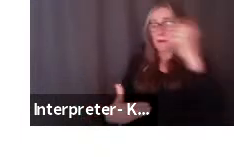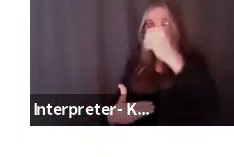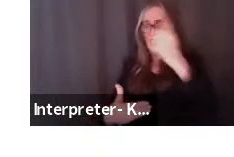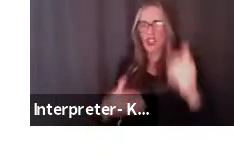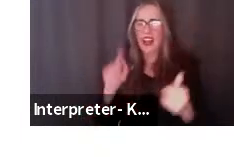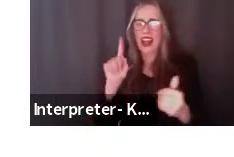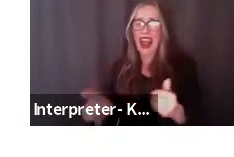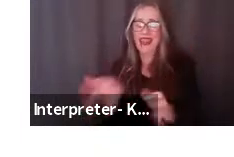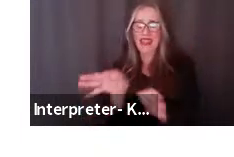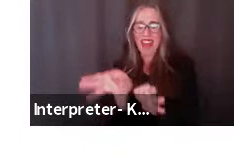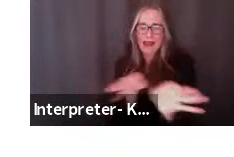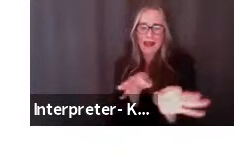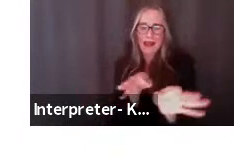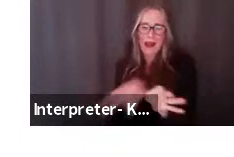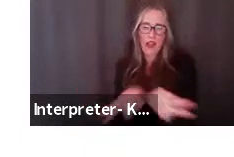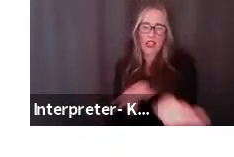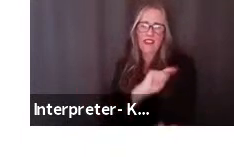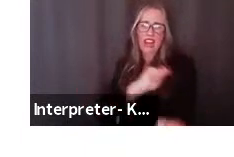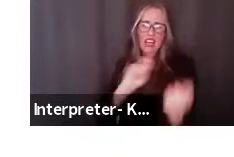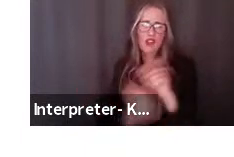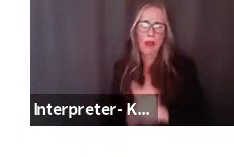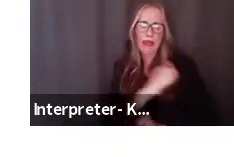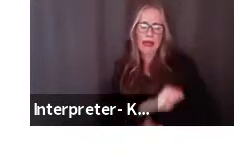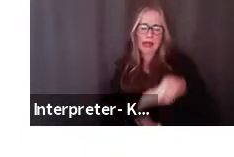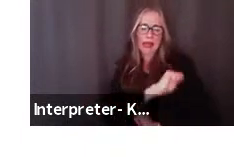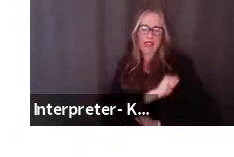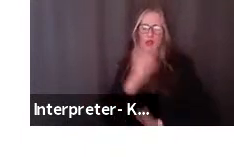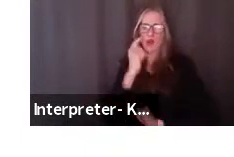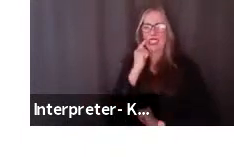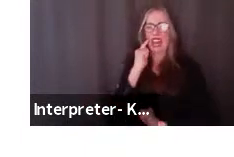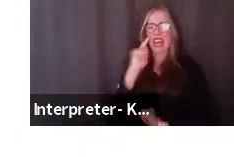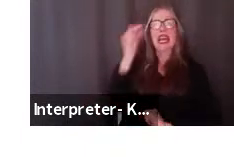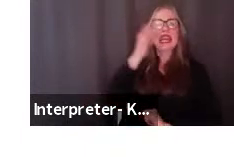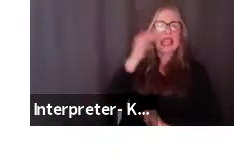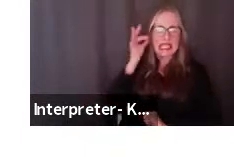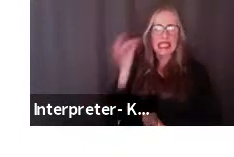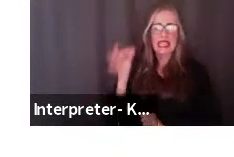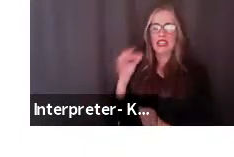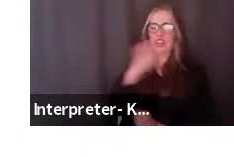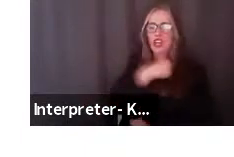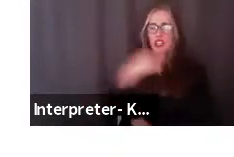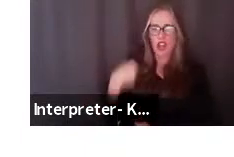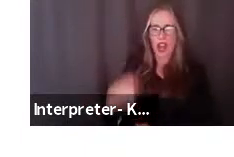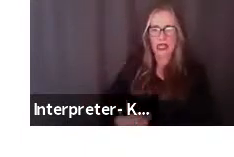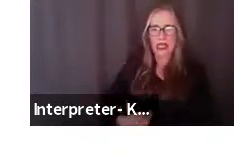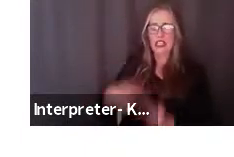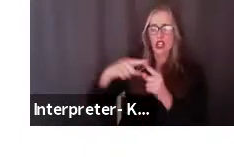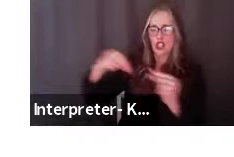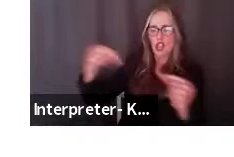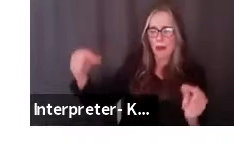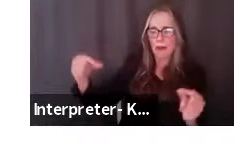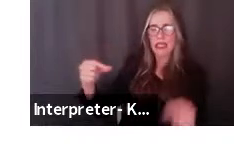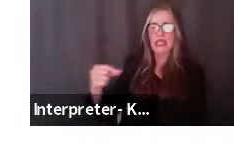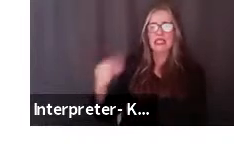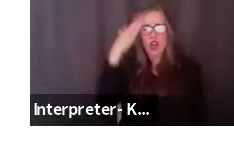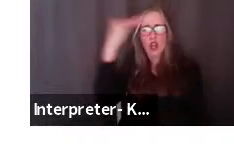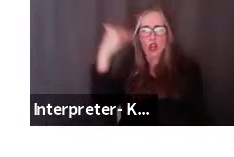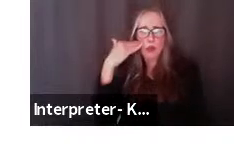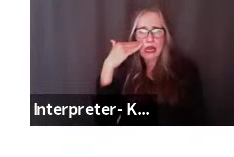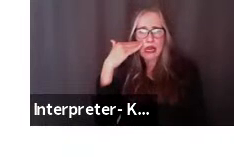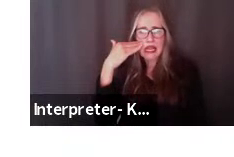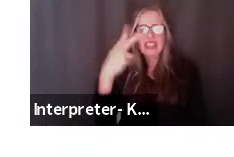adapted over time to racialized chinese indian japanese korean and filipino immigrants and hawaiian-born